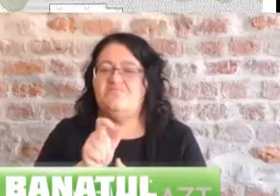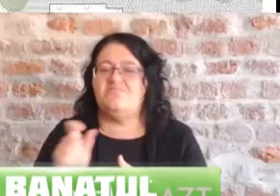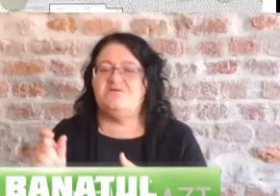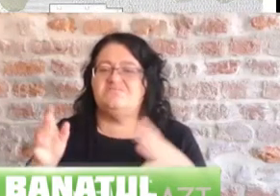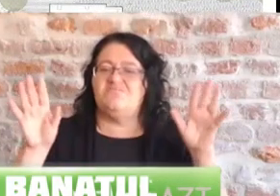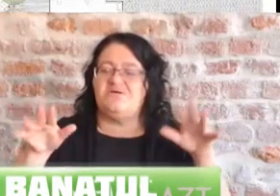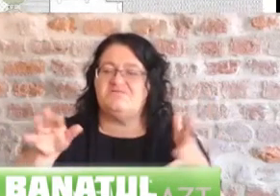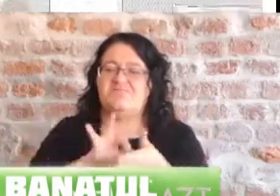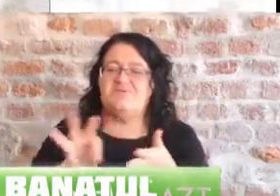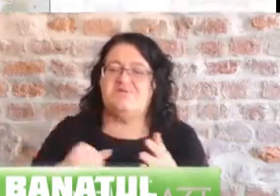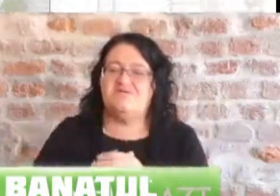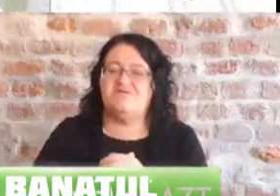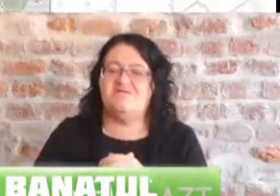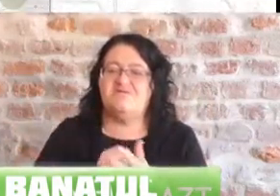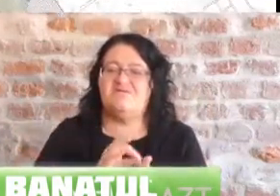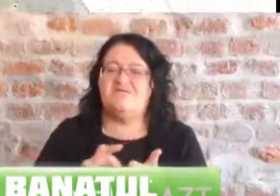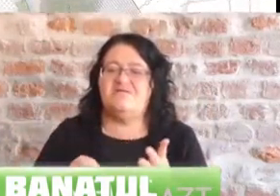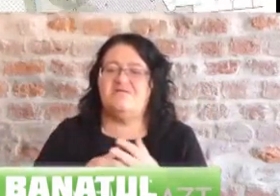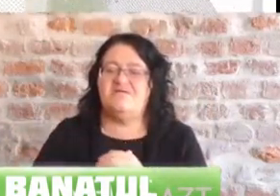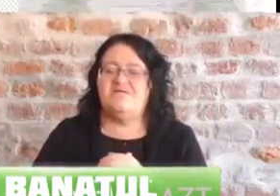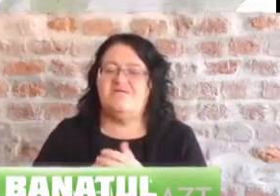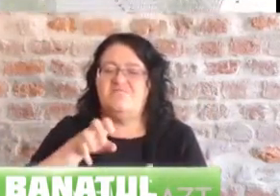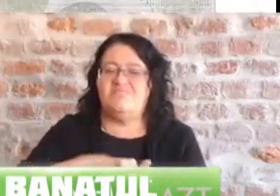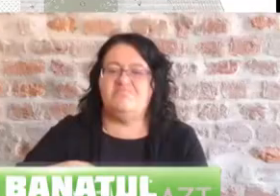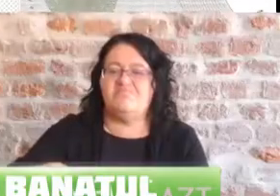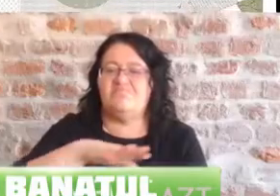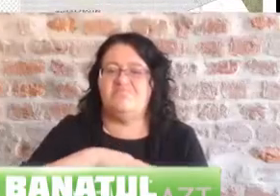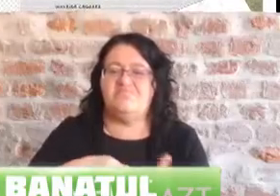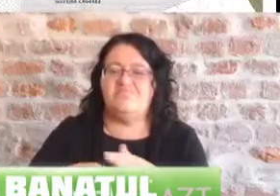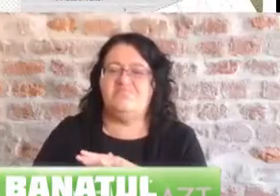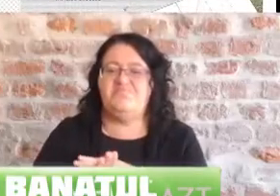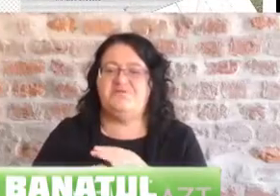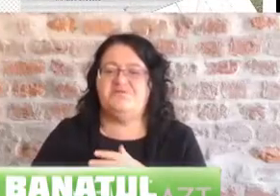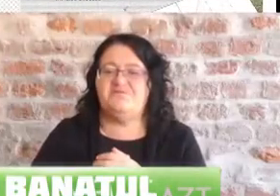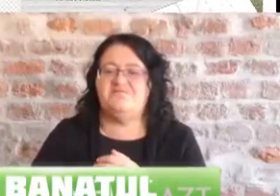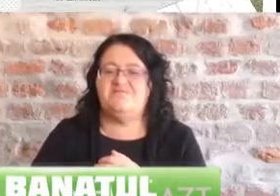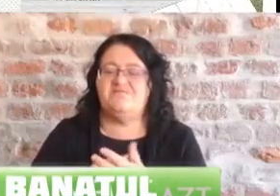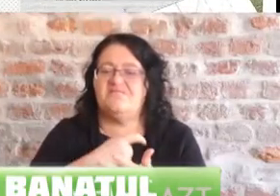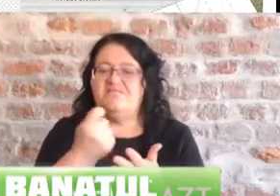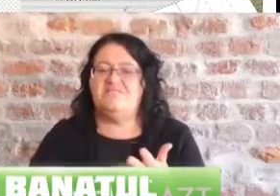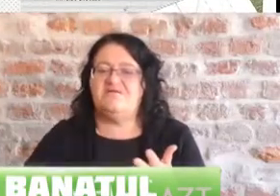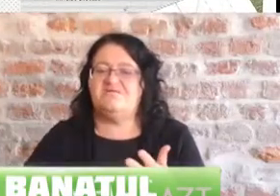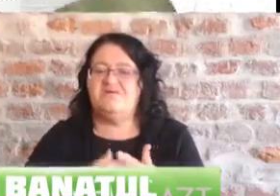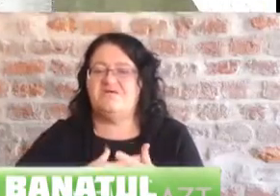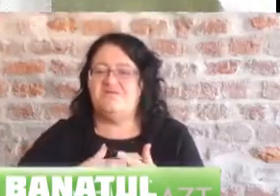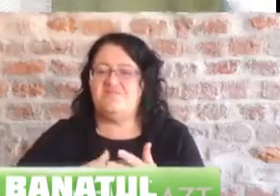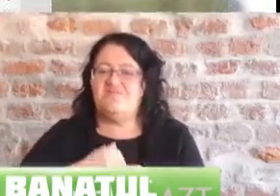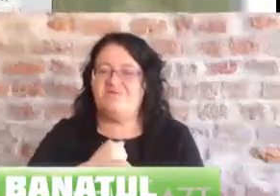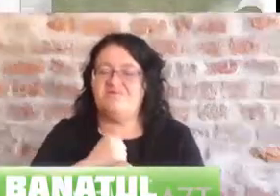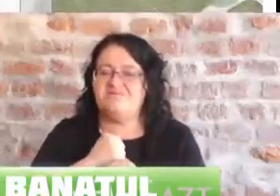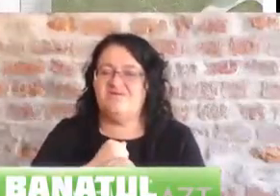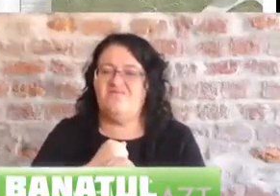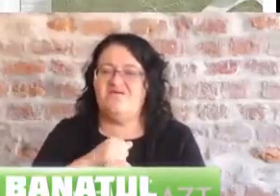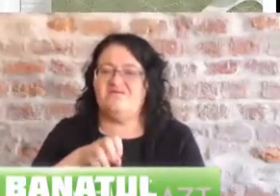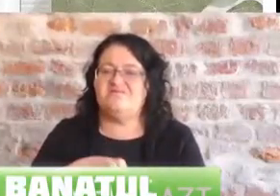birds that inhabit the current square, which through this redesign are intended to be retained